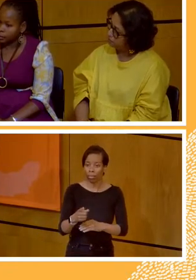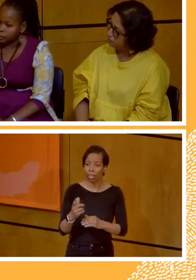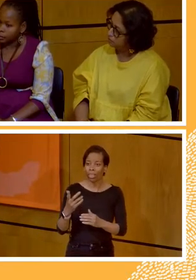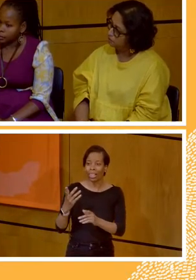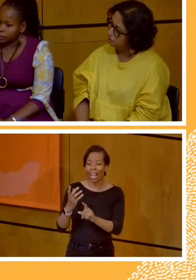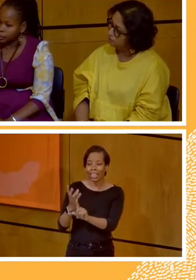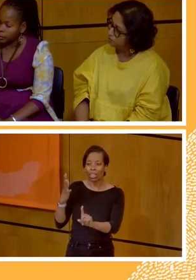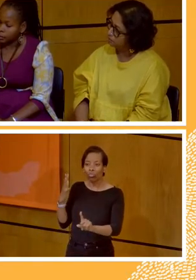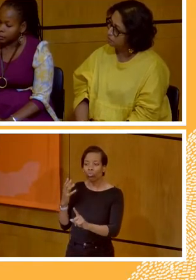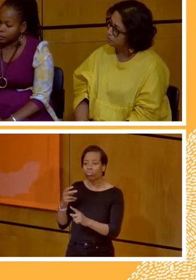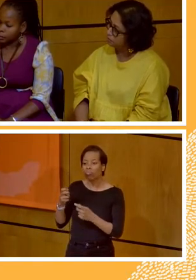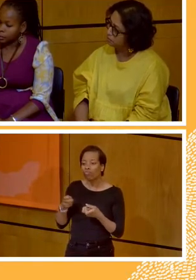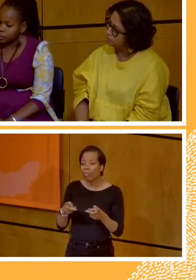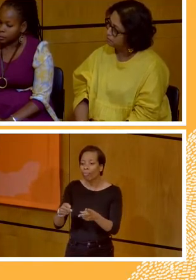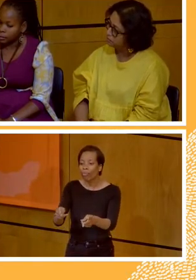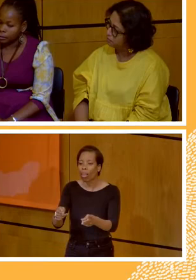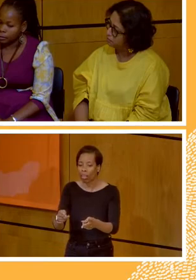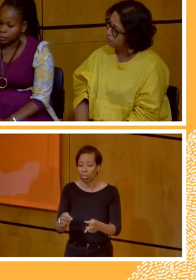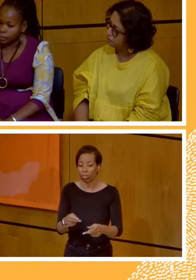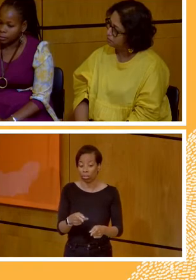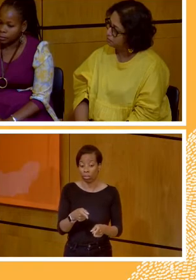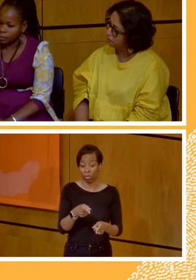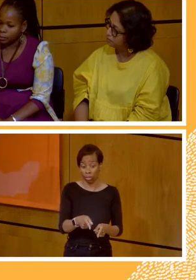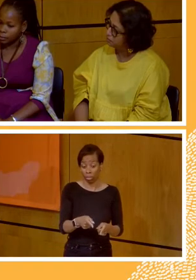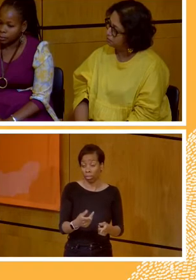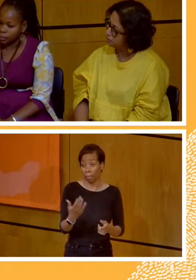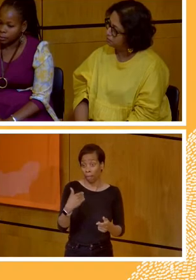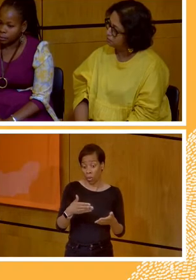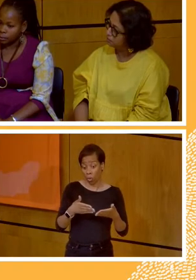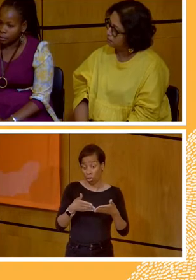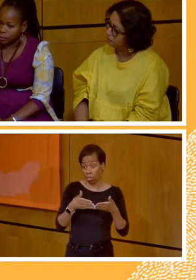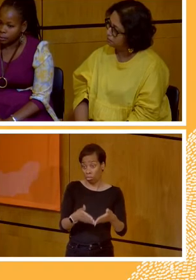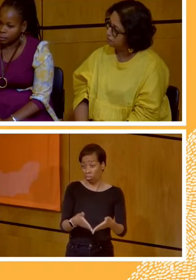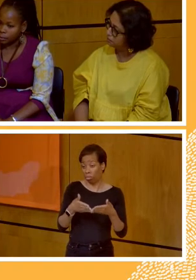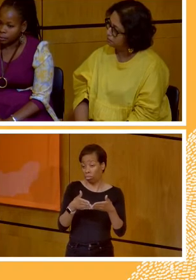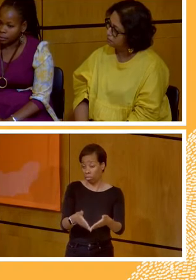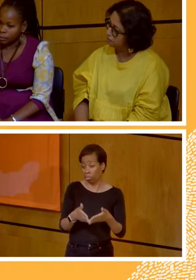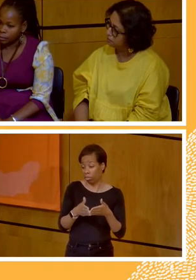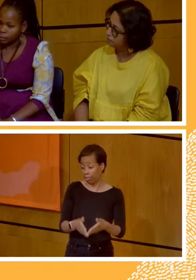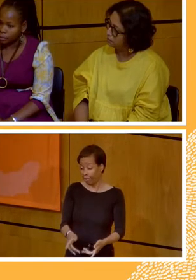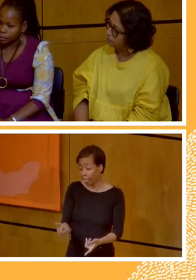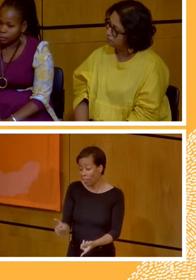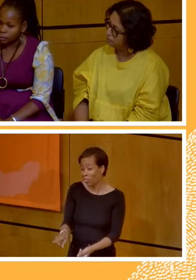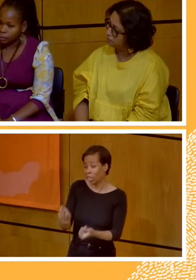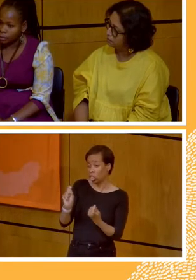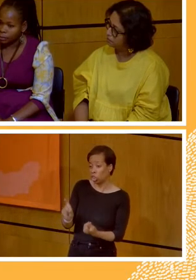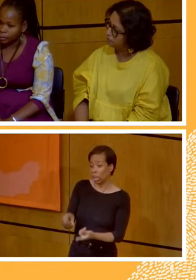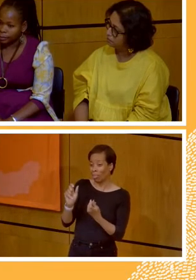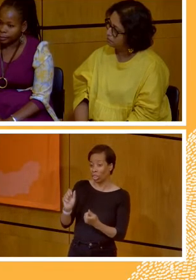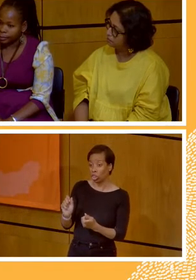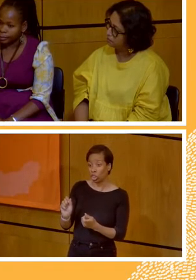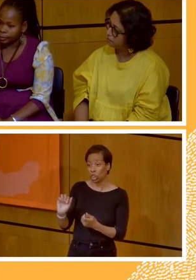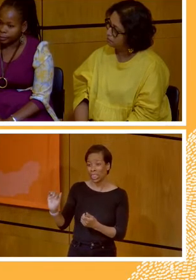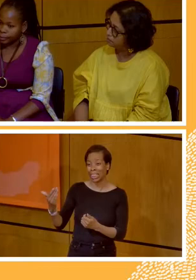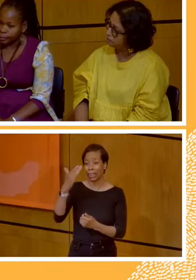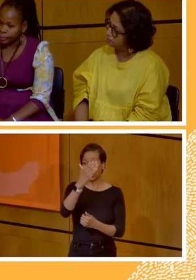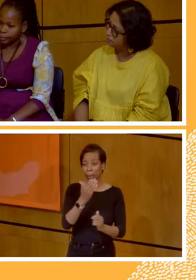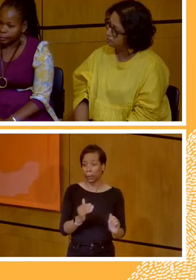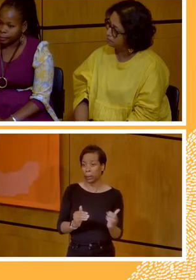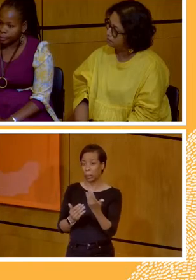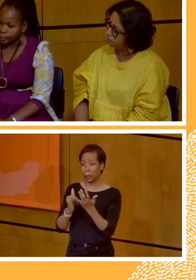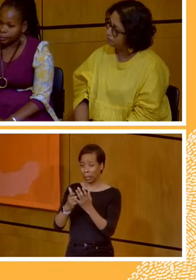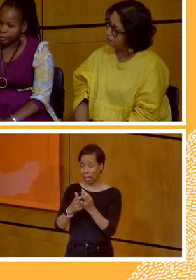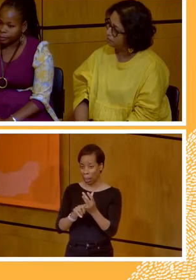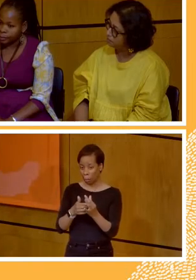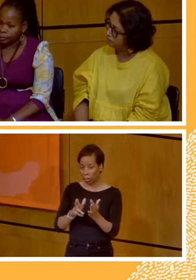to be fisher people. For salmon, and this hydropower dam now sits there, and you can hear the dam if you're outside of it, like